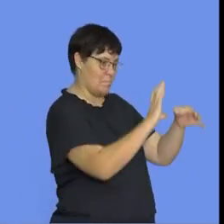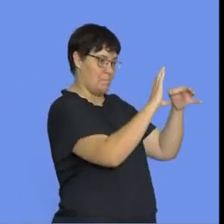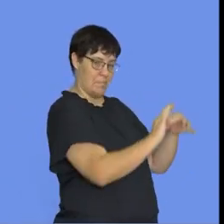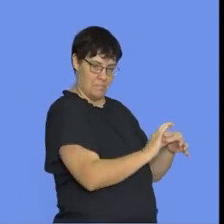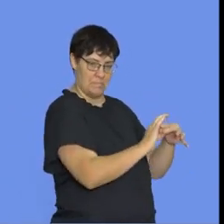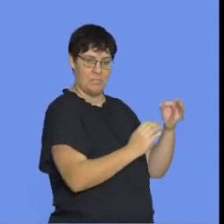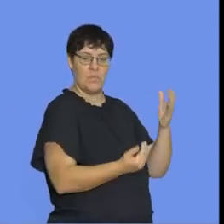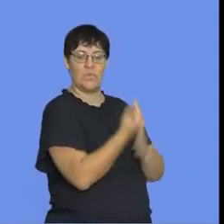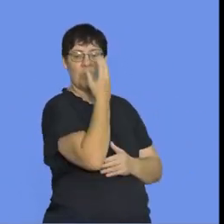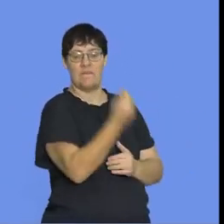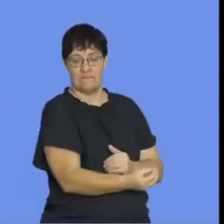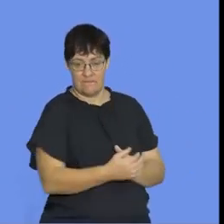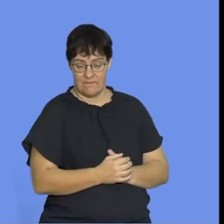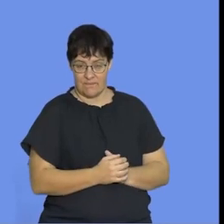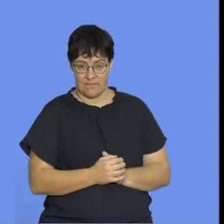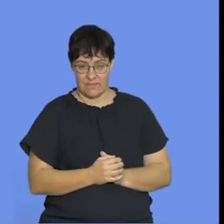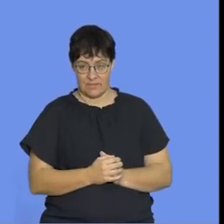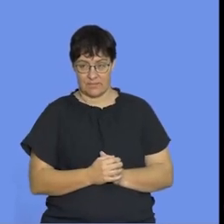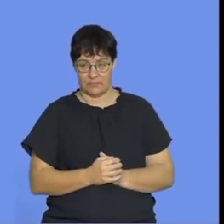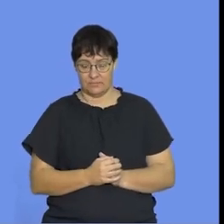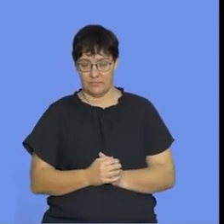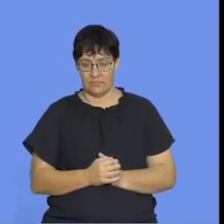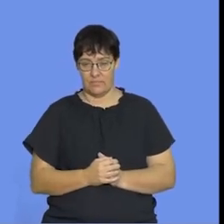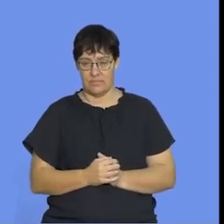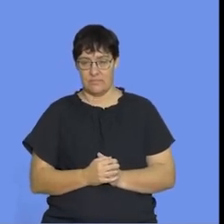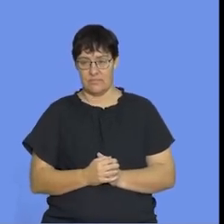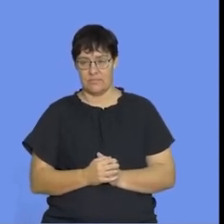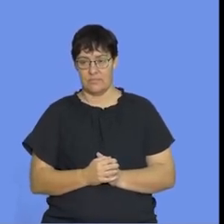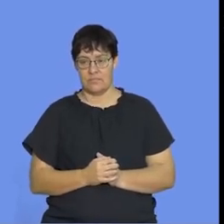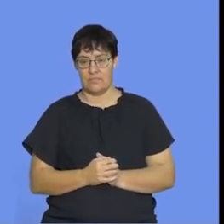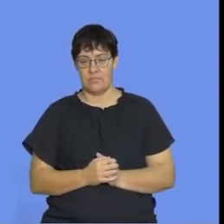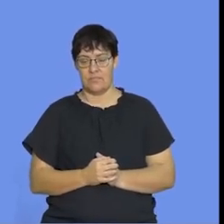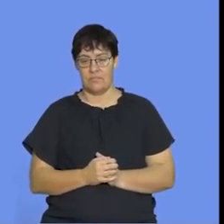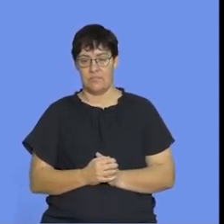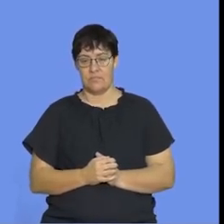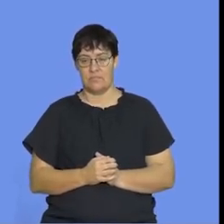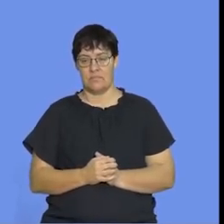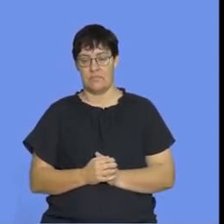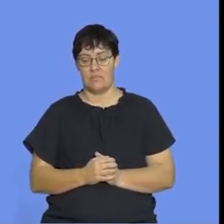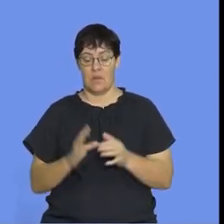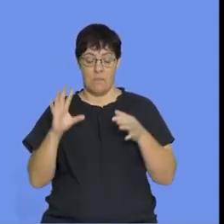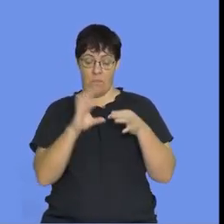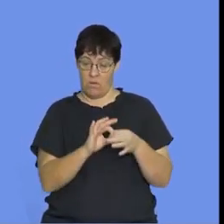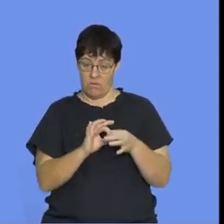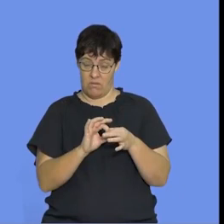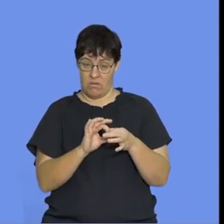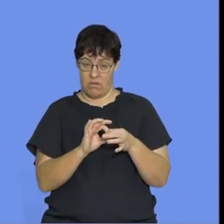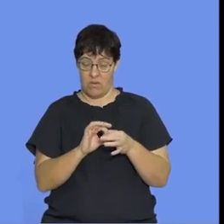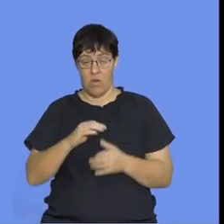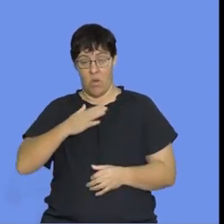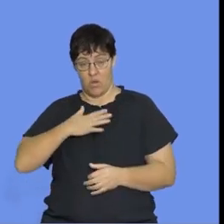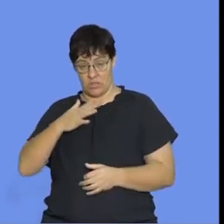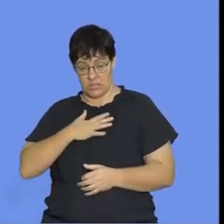is also another example of existing bonds in the reaction. Now, the bonds between oxygen